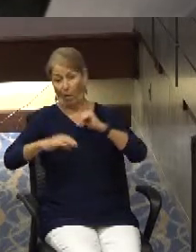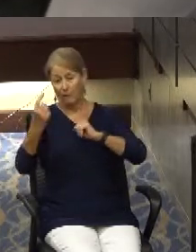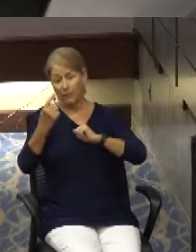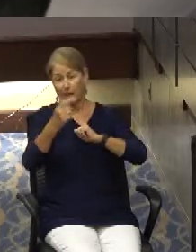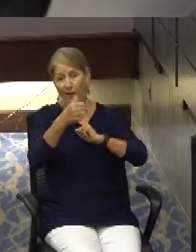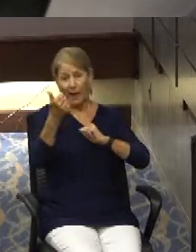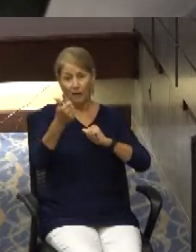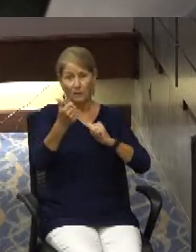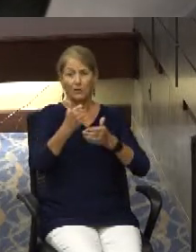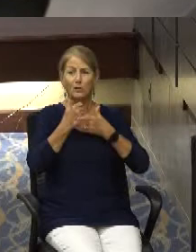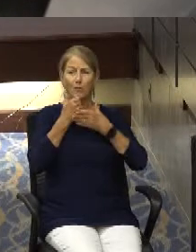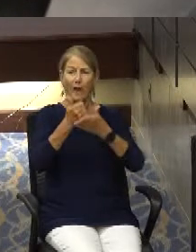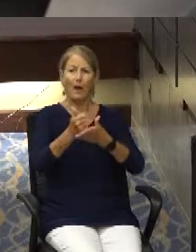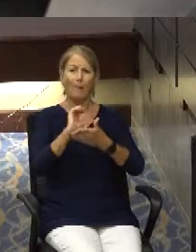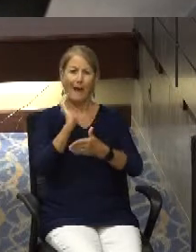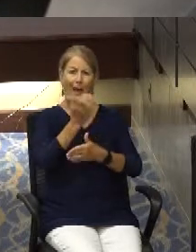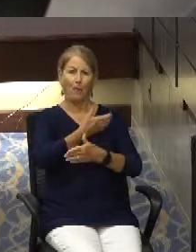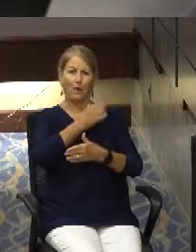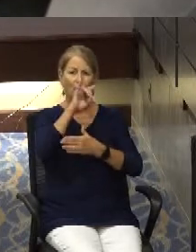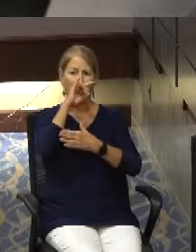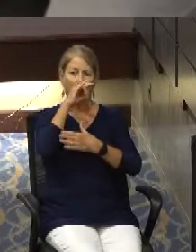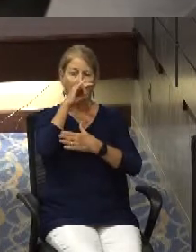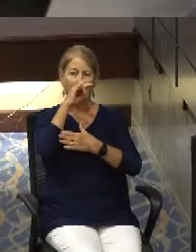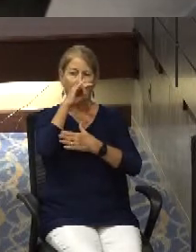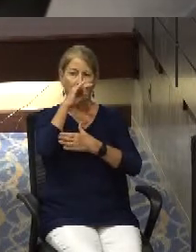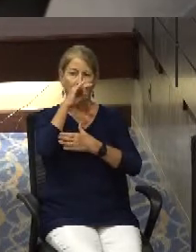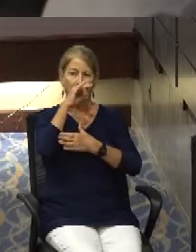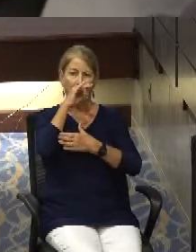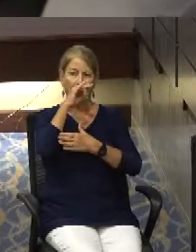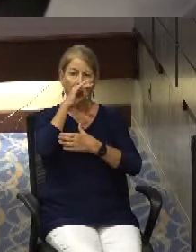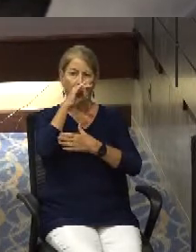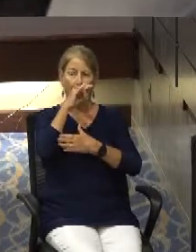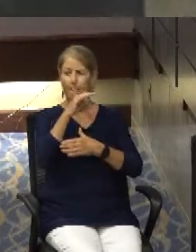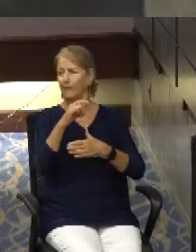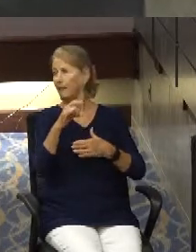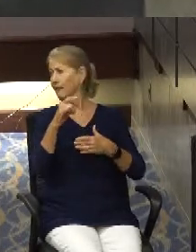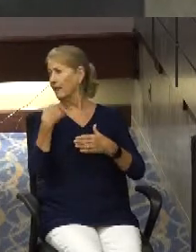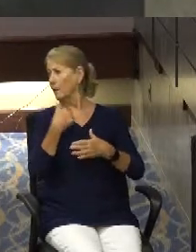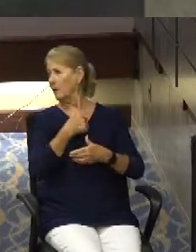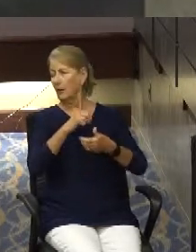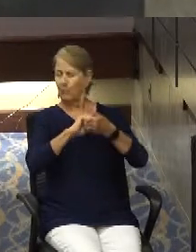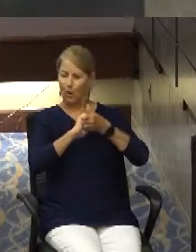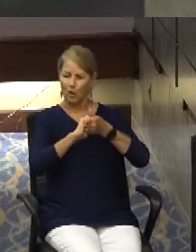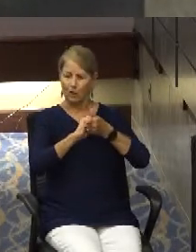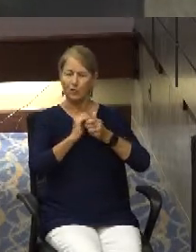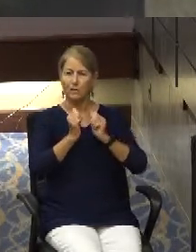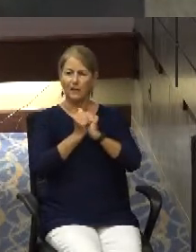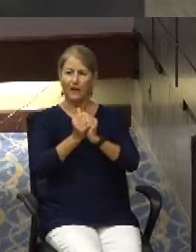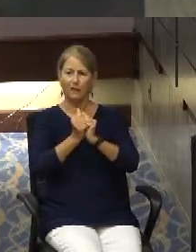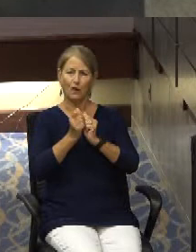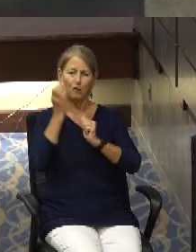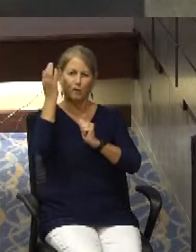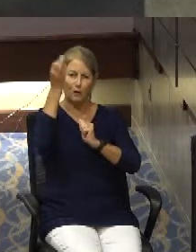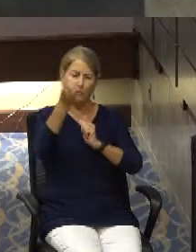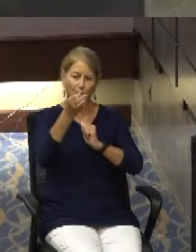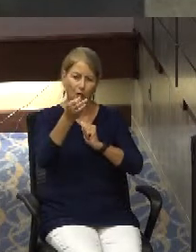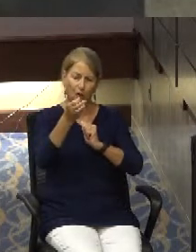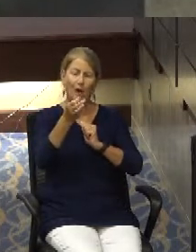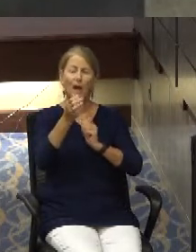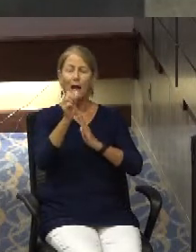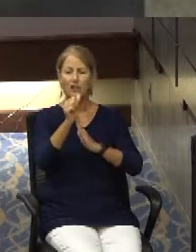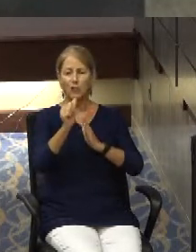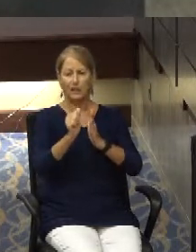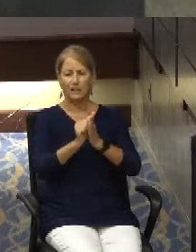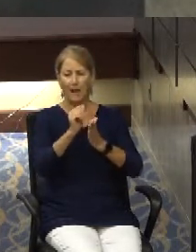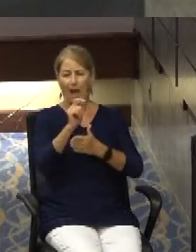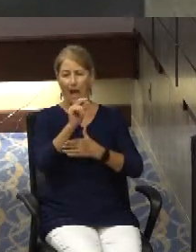our kids. Well, maybe what we can we partner just- together yeah. and have a future agenda item even on how we can